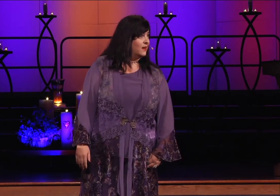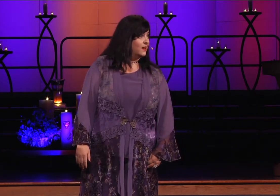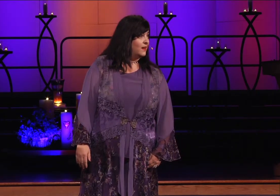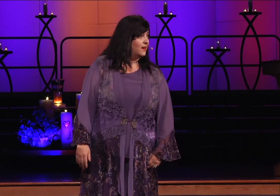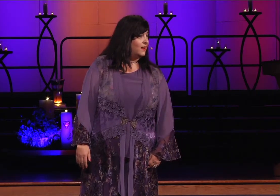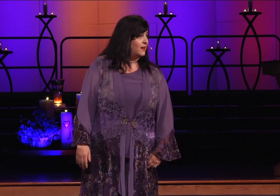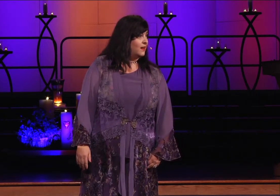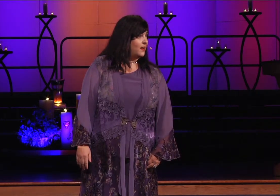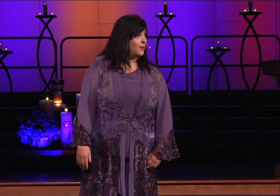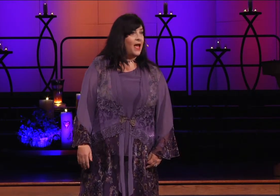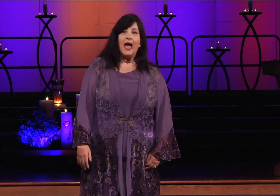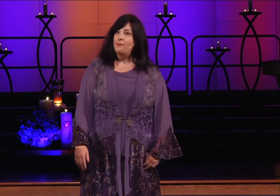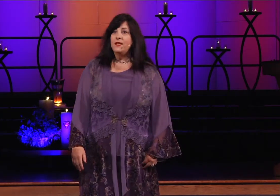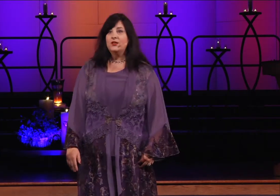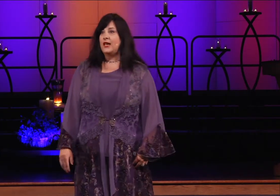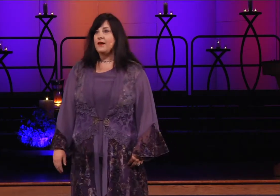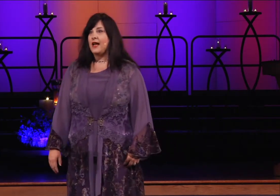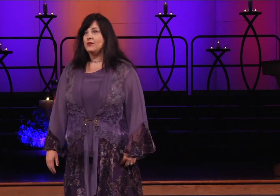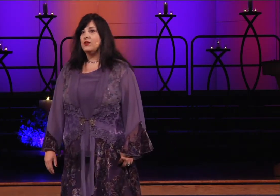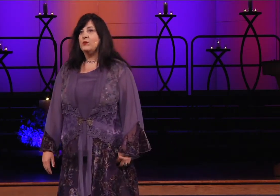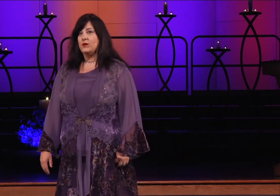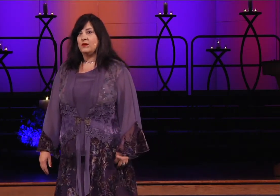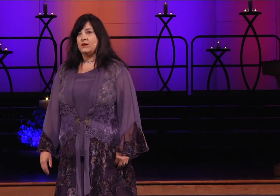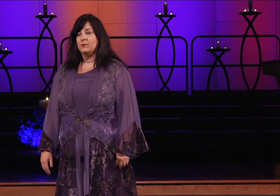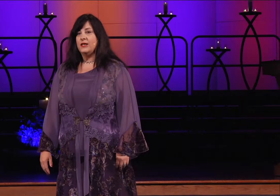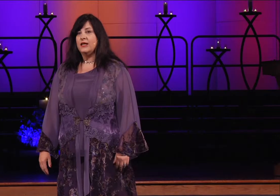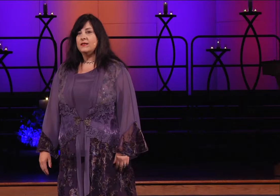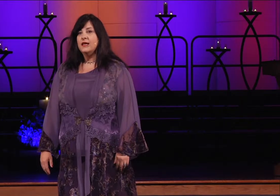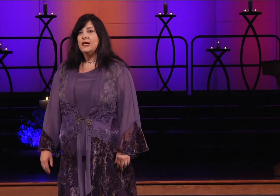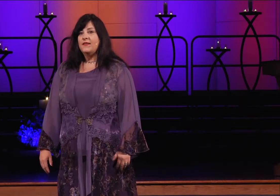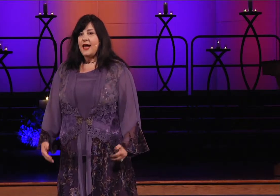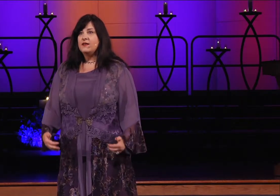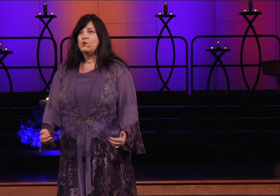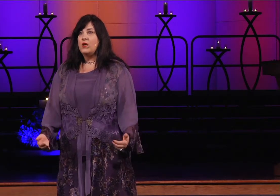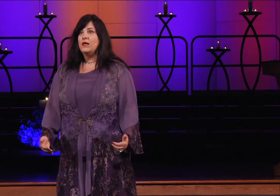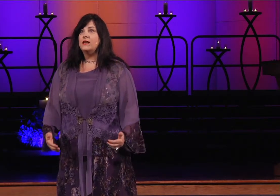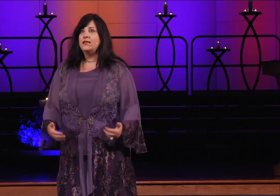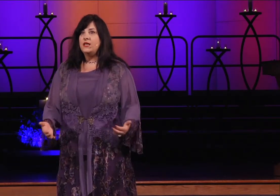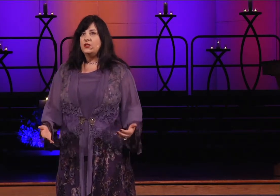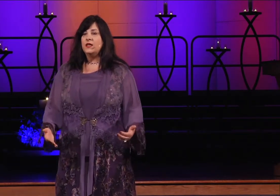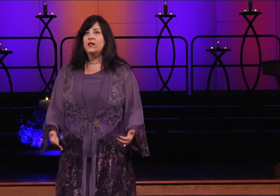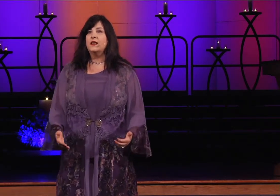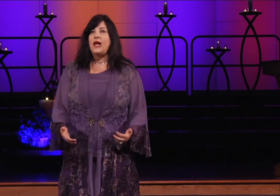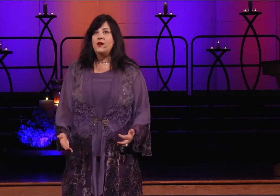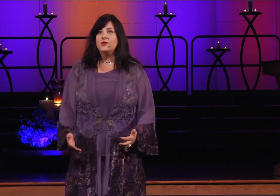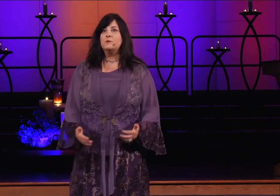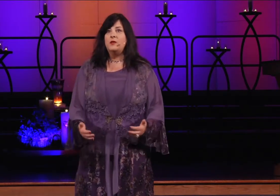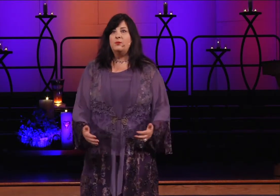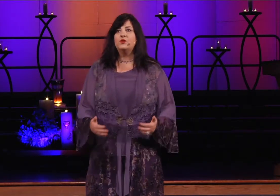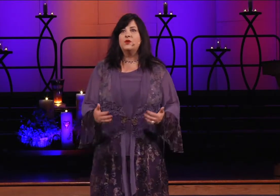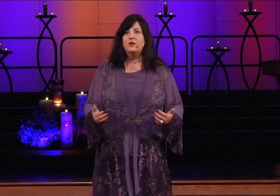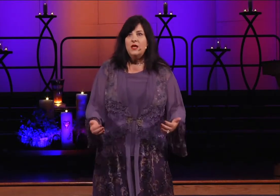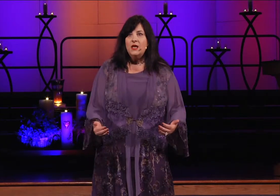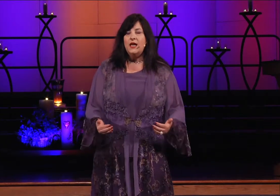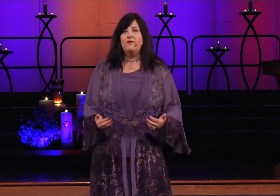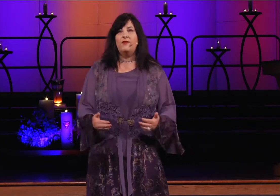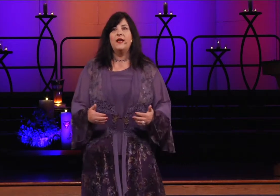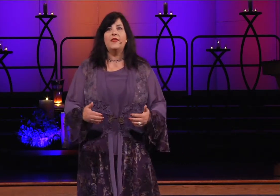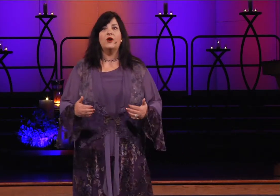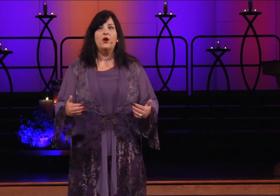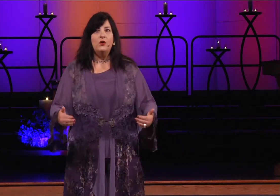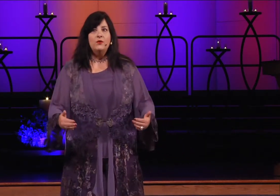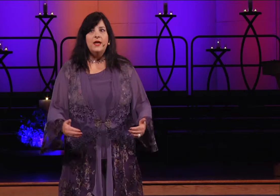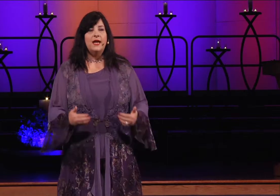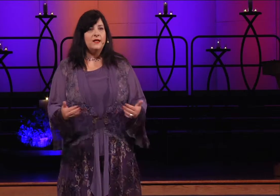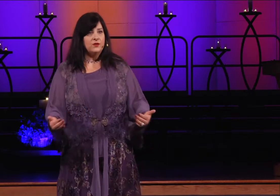said. And I'm happy to shout it out to the world, because that is what a teaching that allows its people to think and